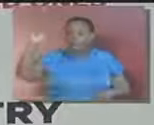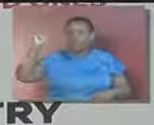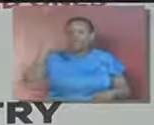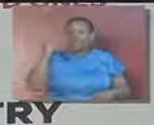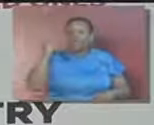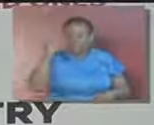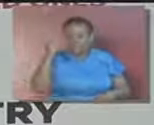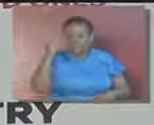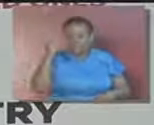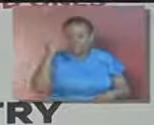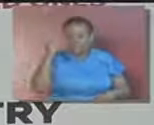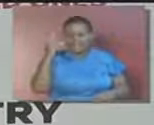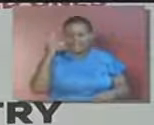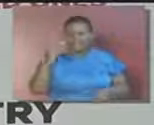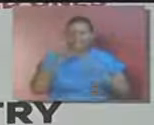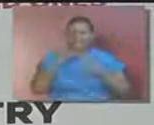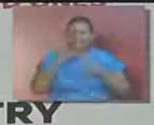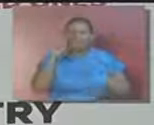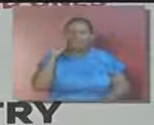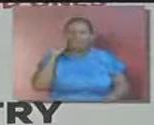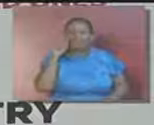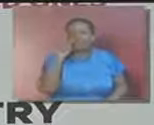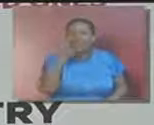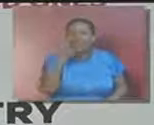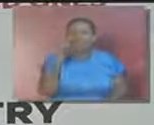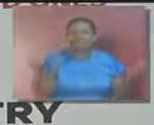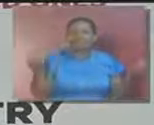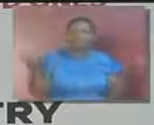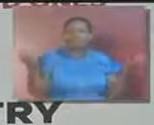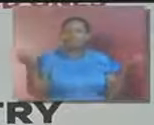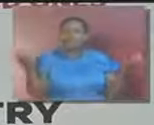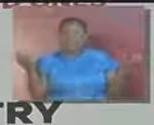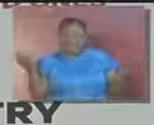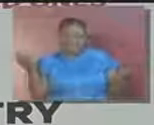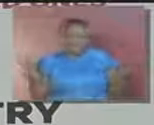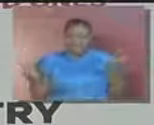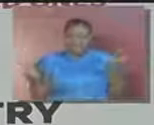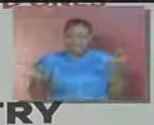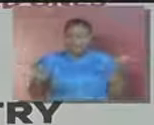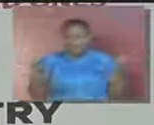socio-economic fabric of Trinidad and Tobago at risk.